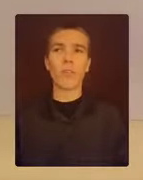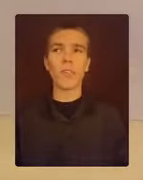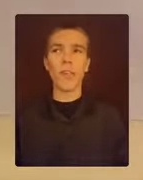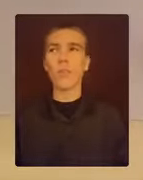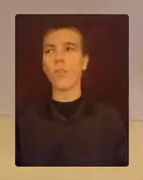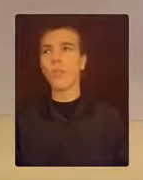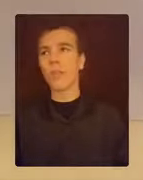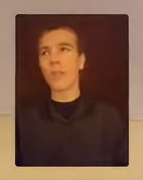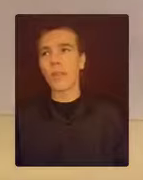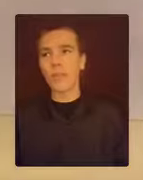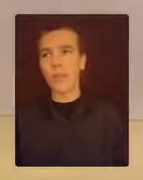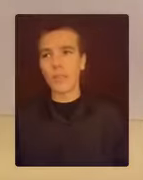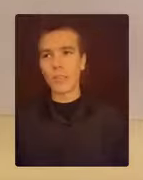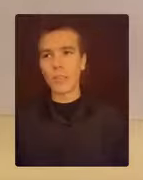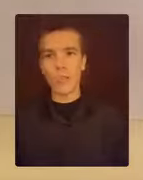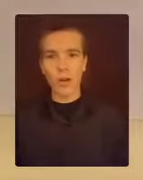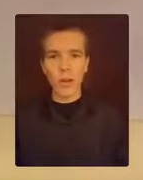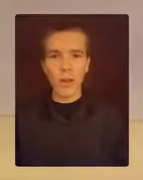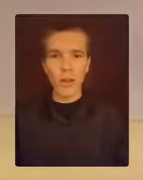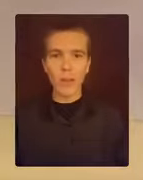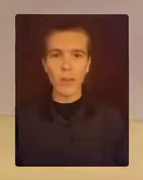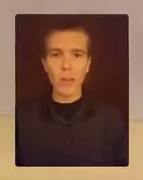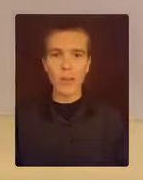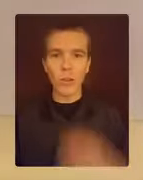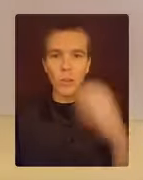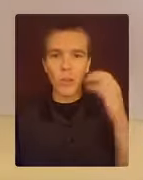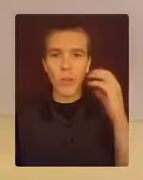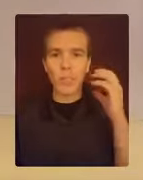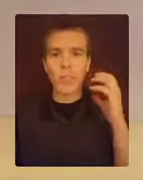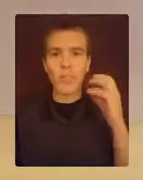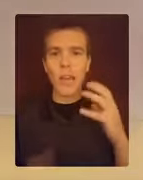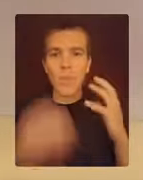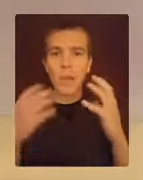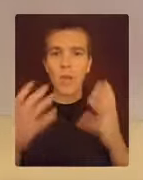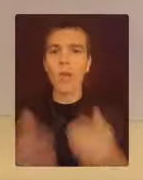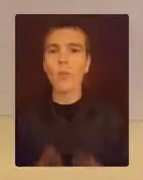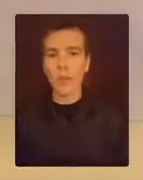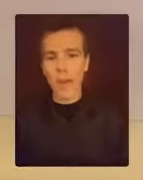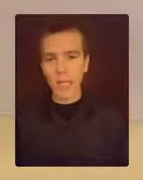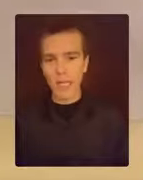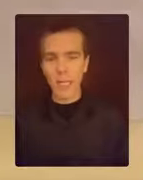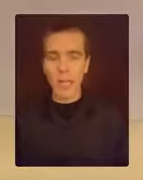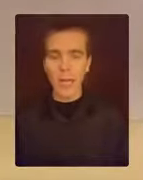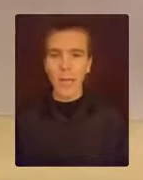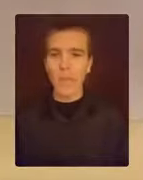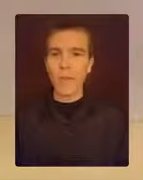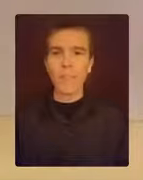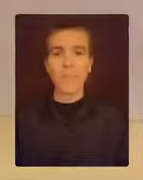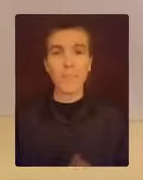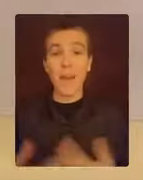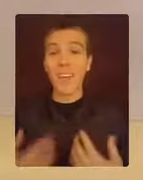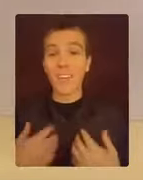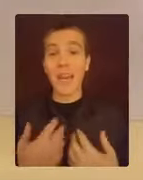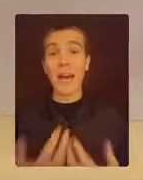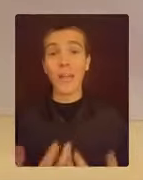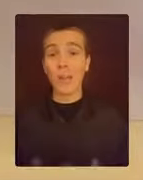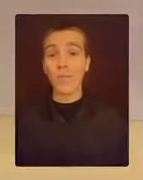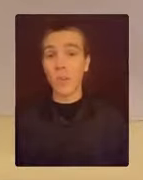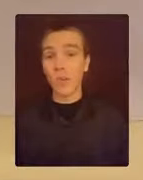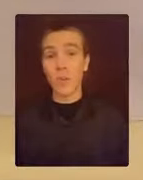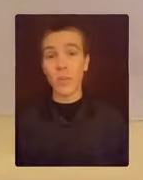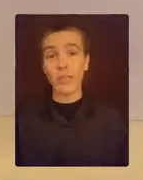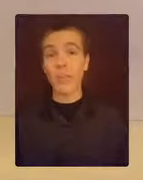the cell that is your brain, that is your it's escaping your own reality. Like for instance, my thing I